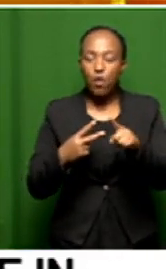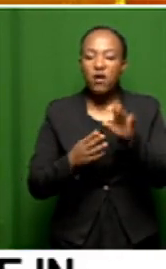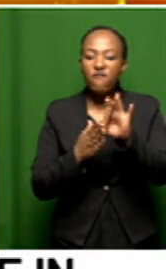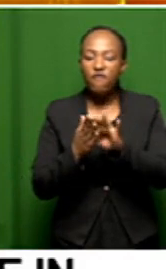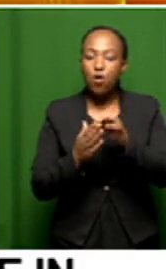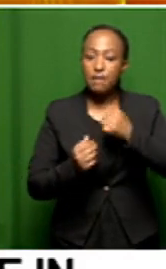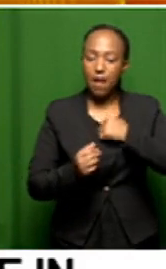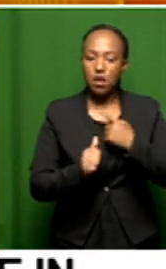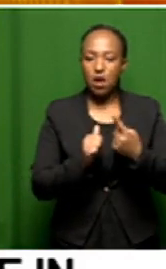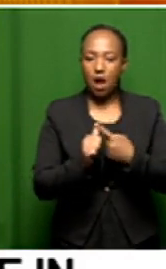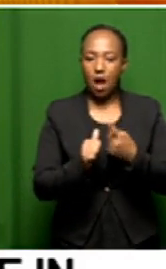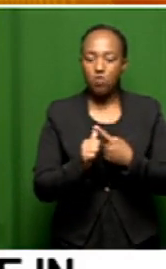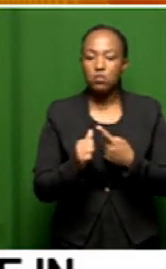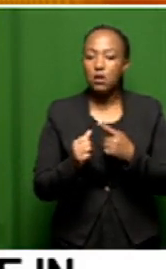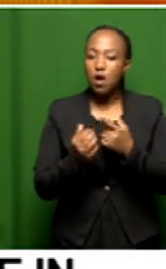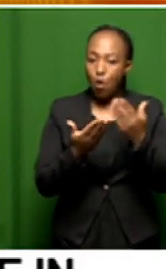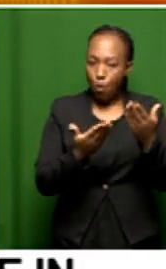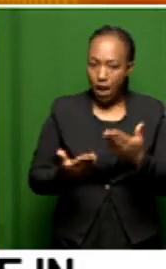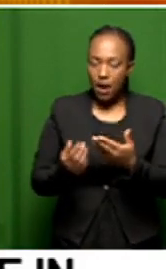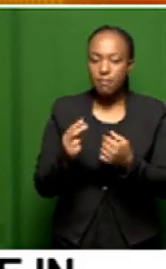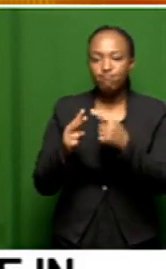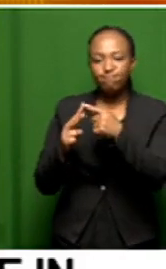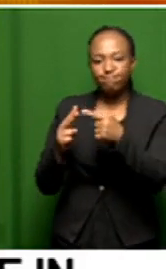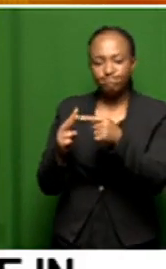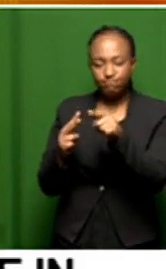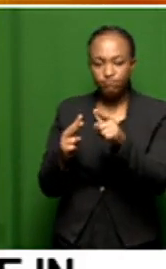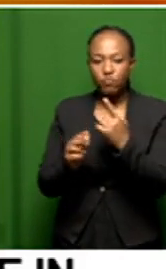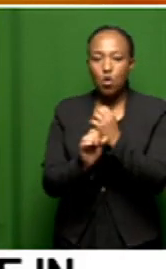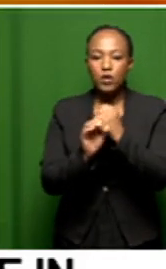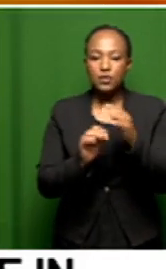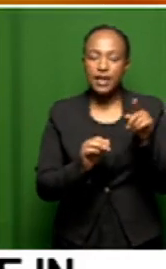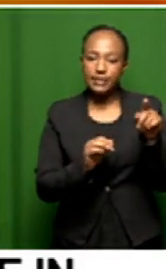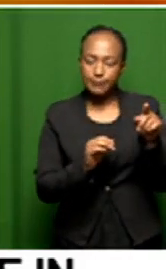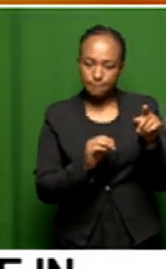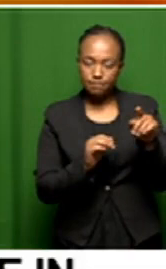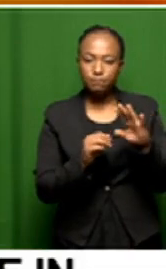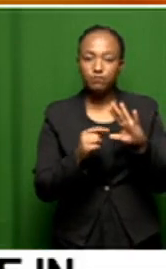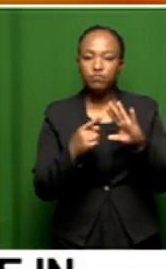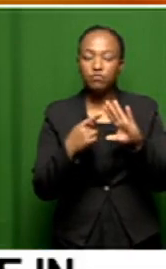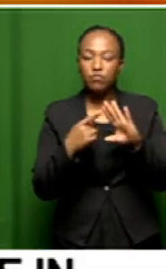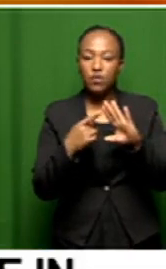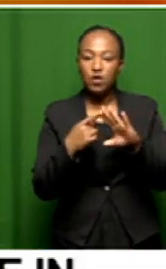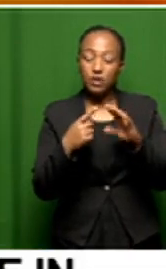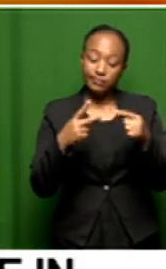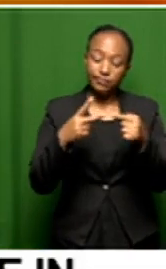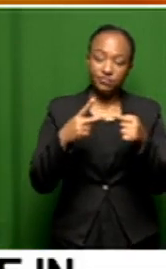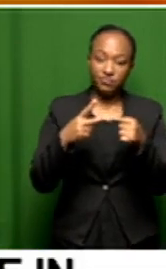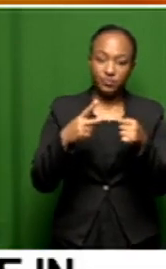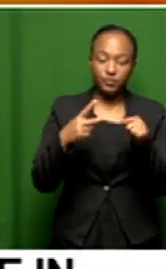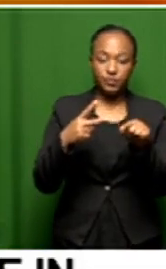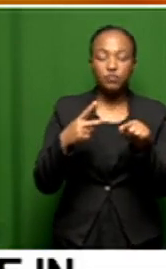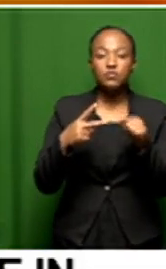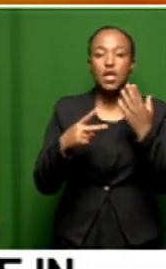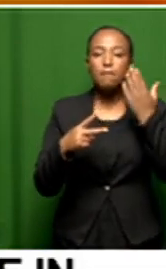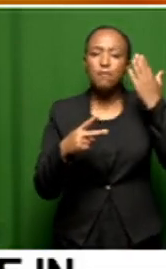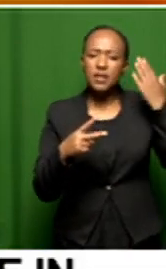Welcome to both of you as well. And let me just start with you, Letlhogonolo, the previous